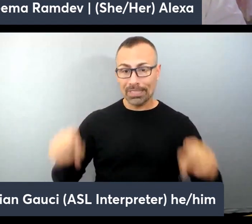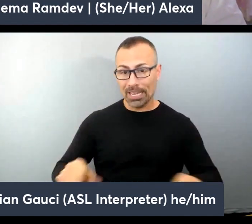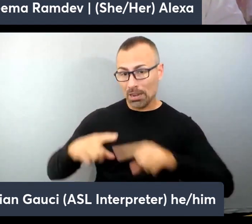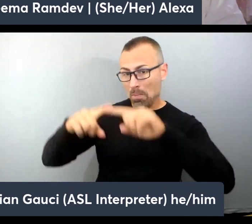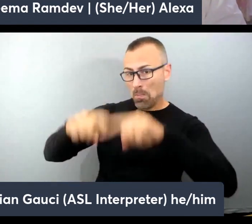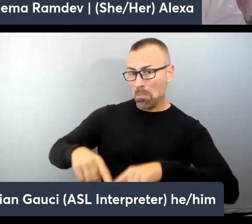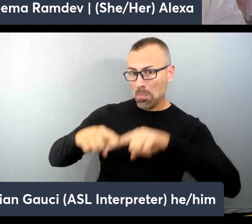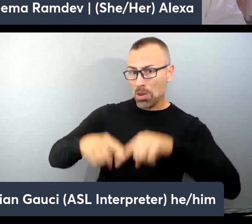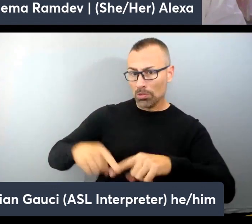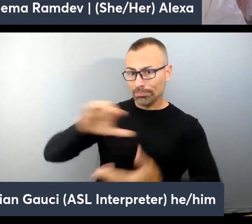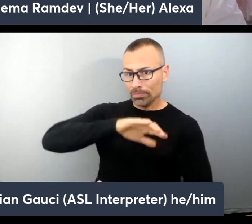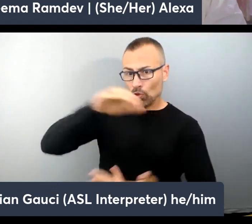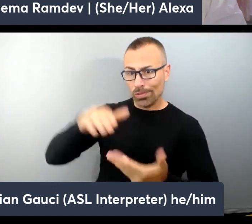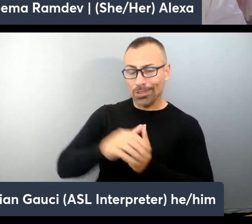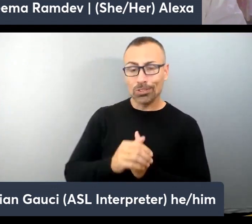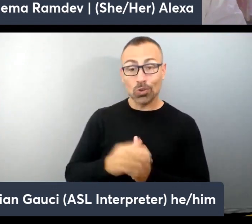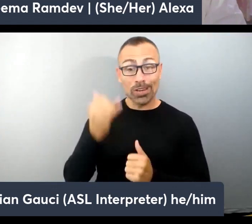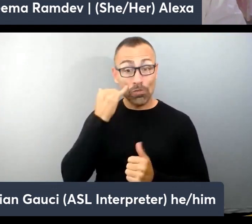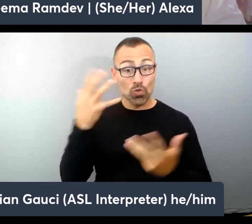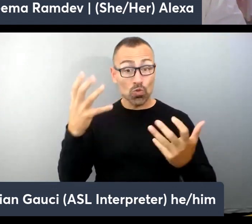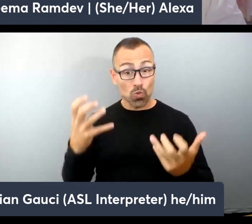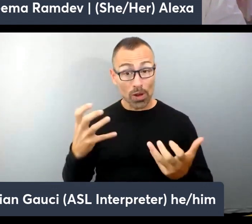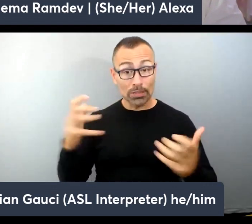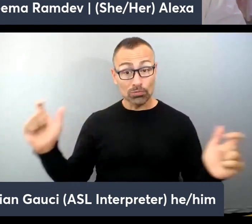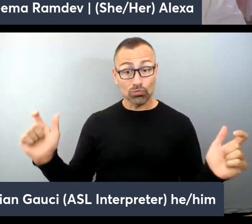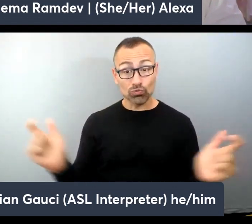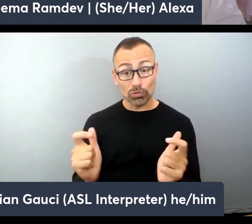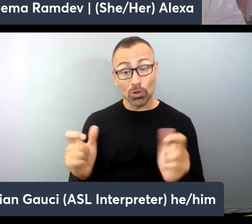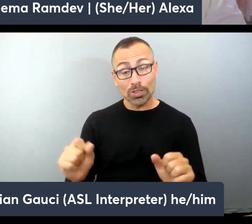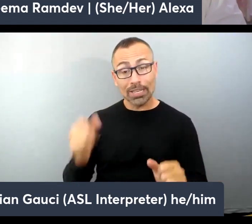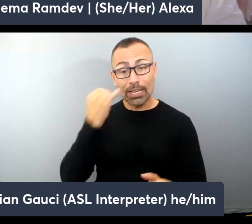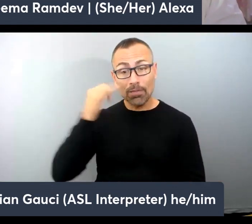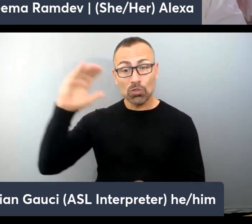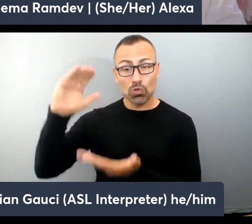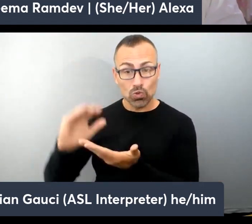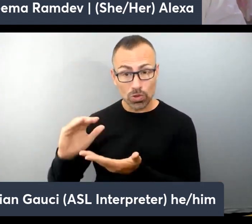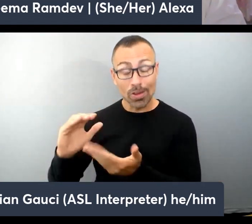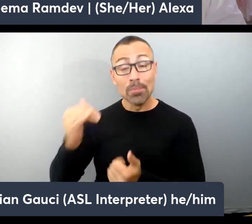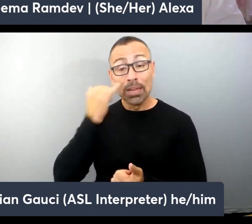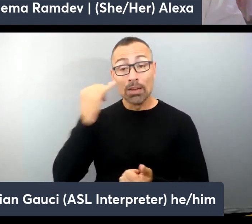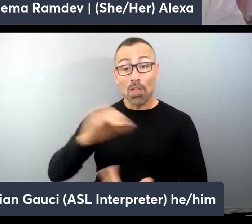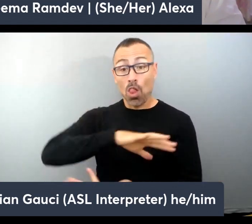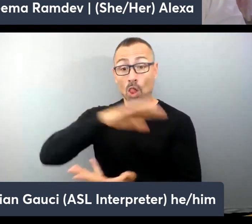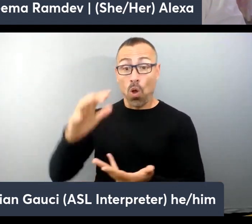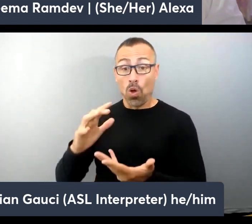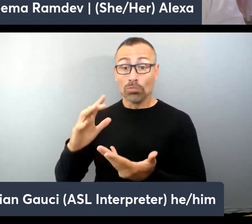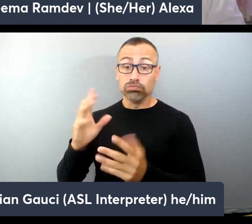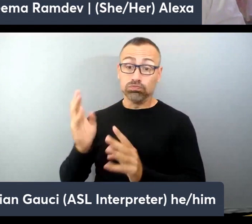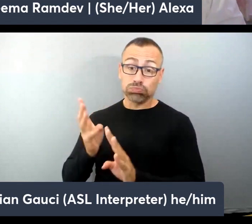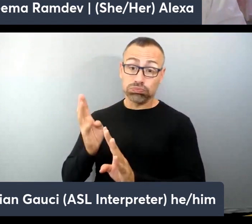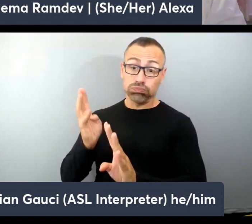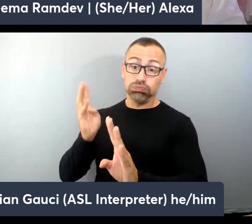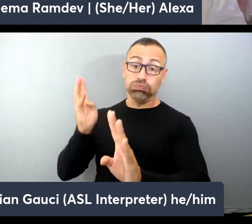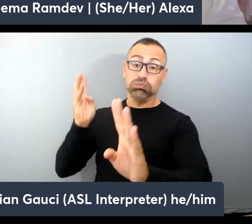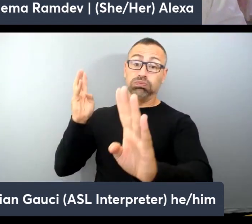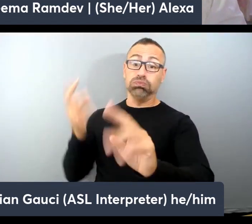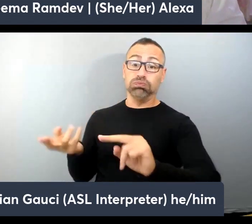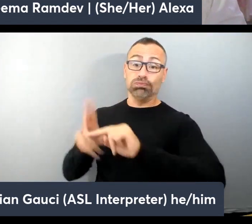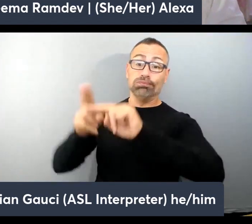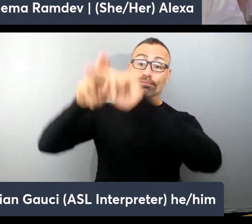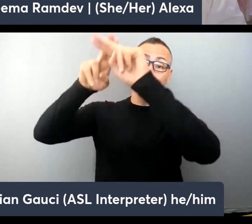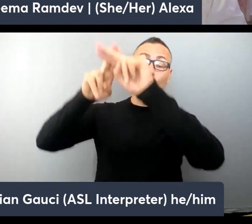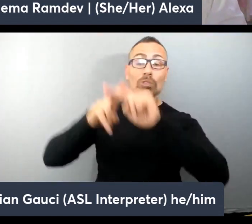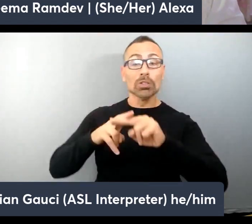there is a reduced load or no load at all, and scale back up when there is new data or the volume